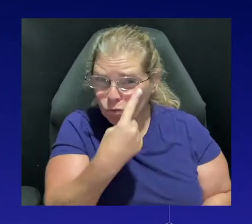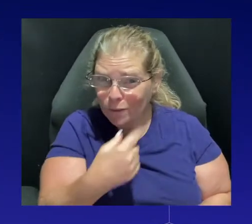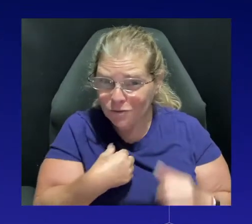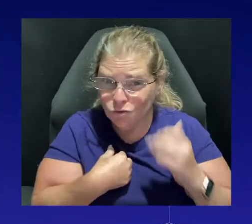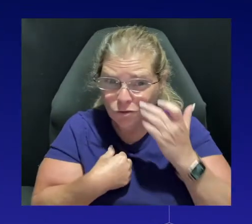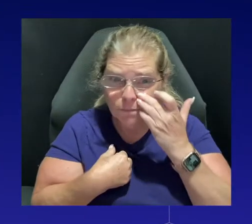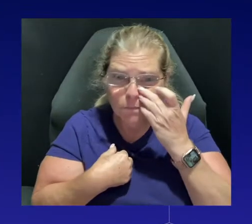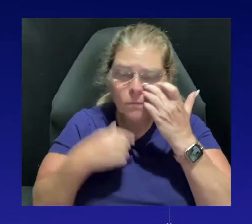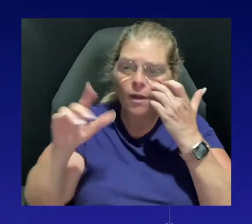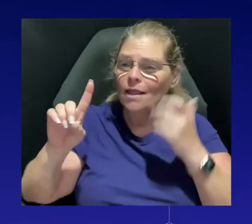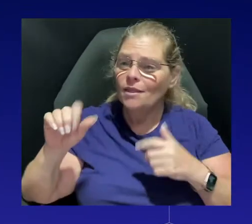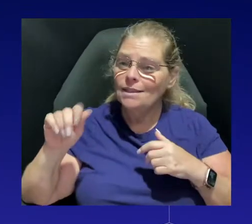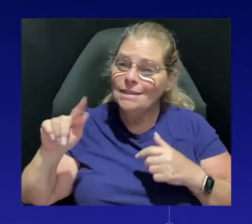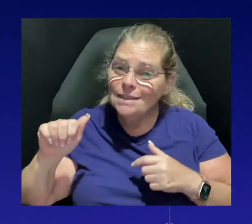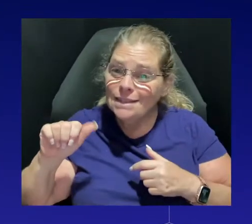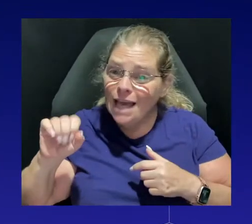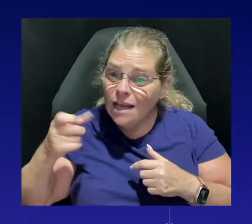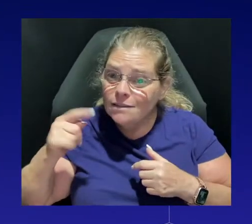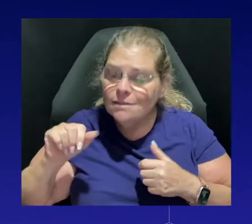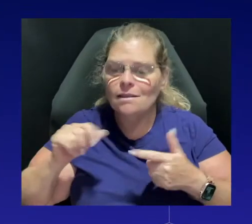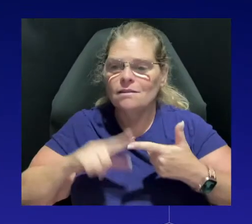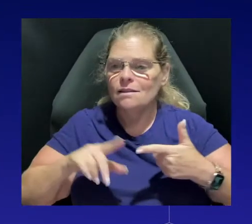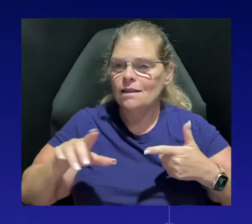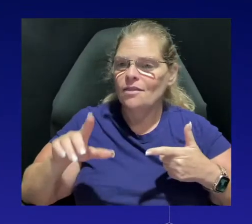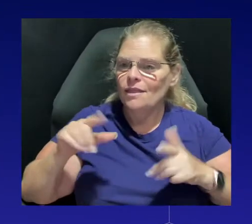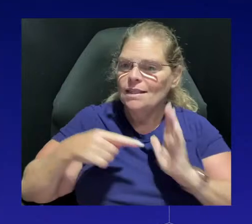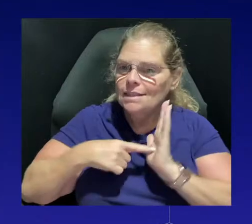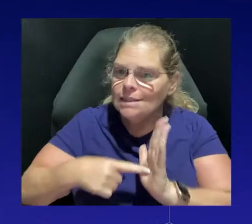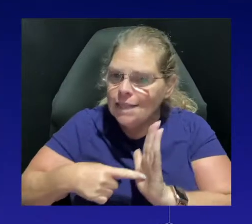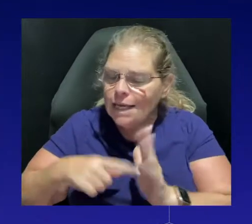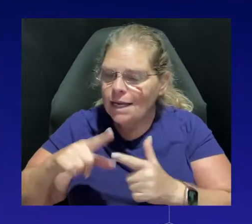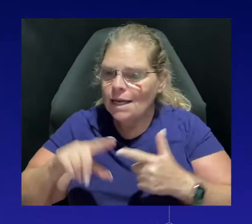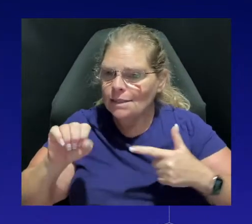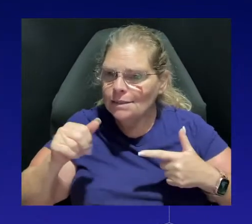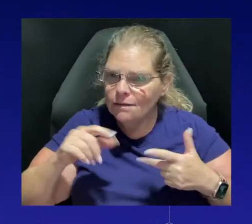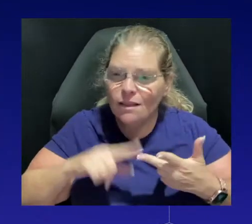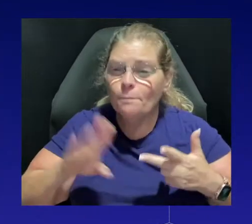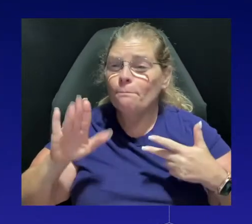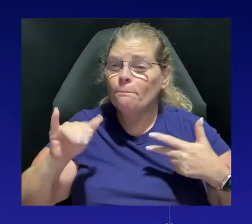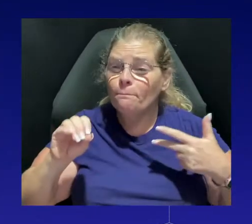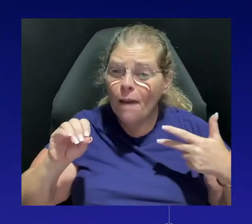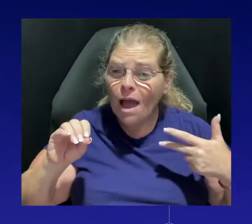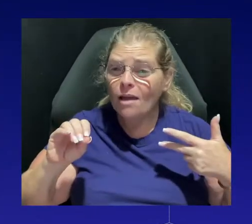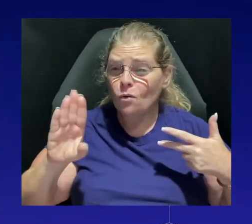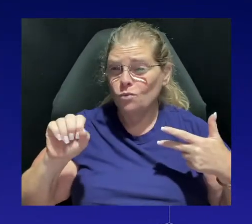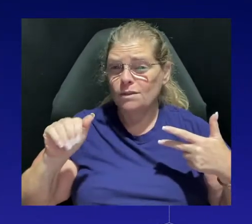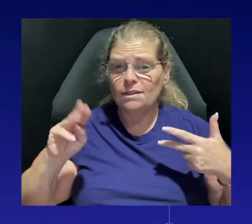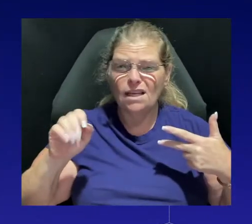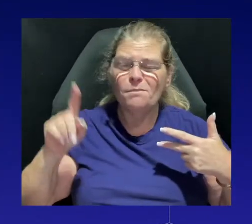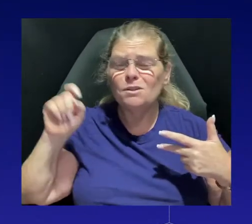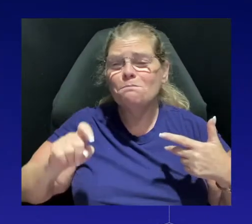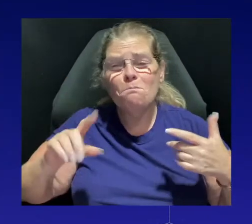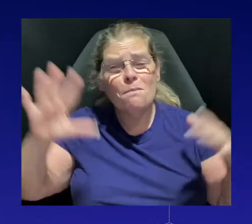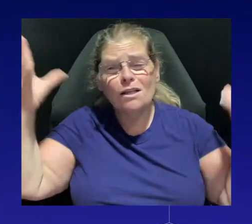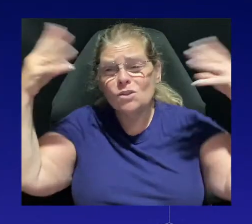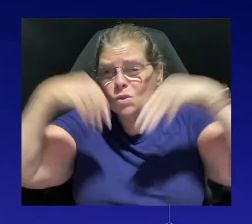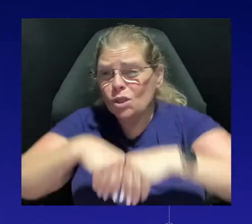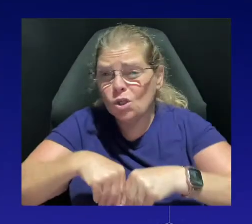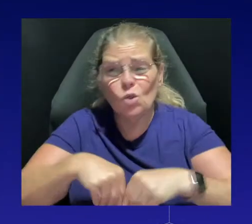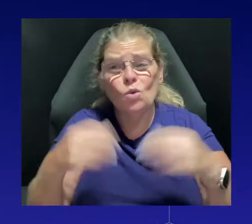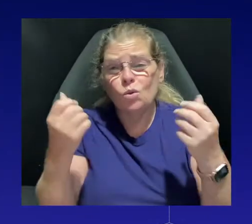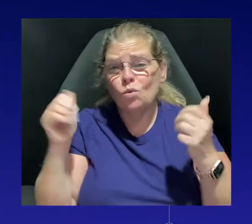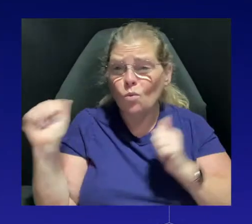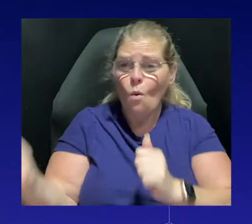use, the samples, the biosamples that we use, they really need to have the representation that we need of